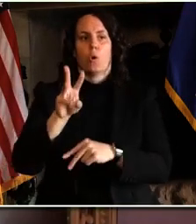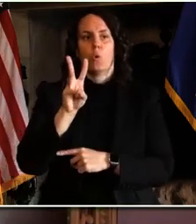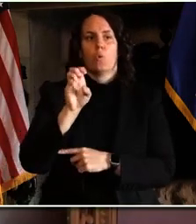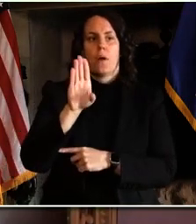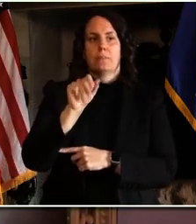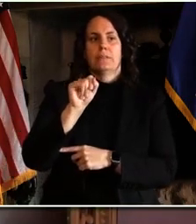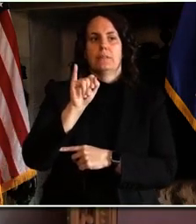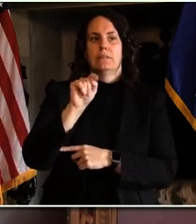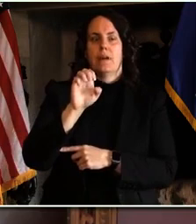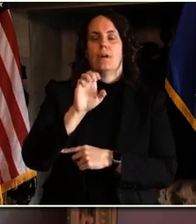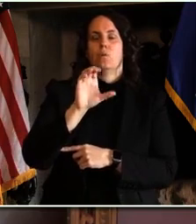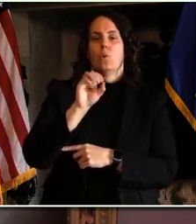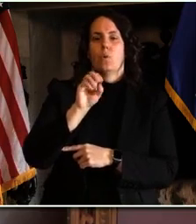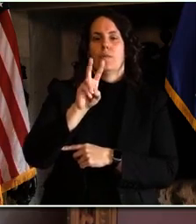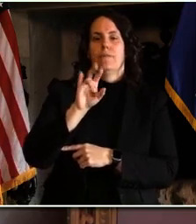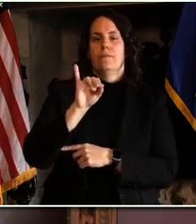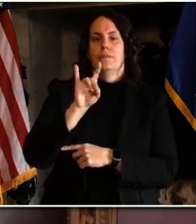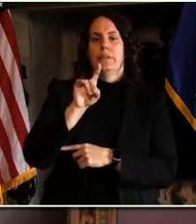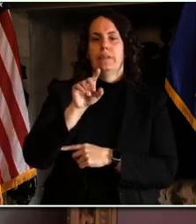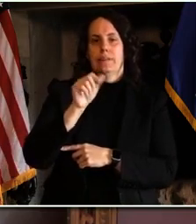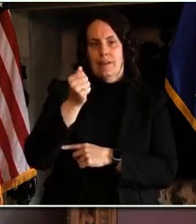word,